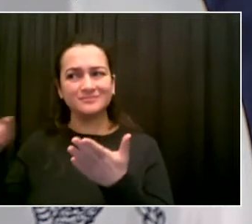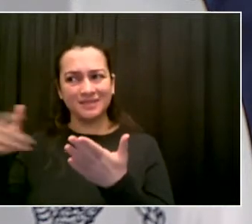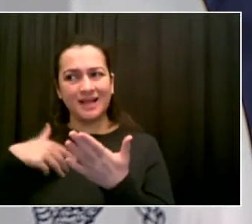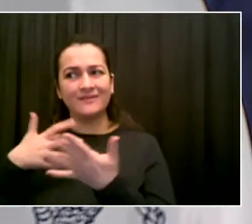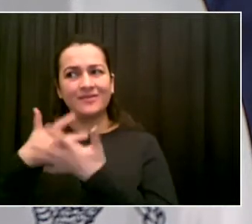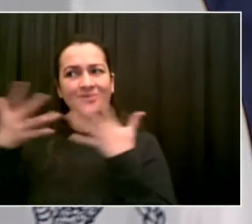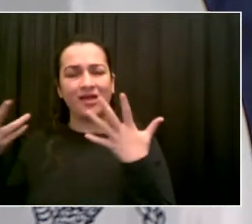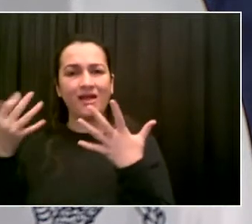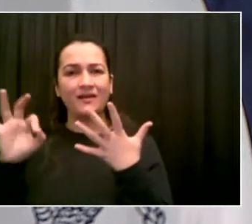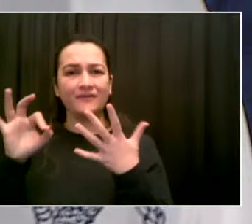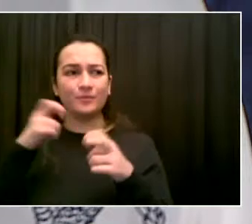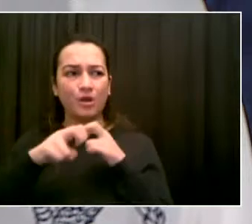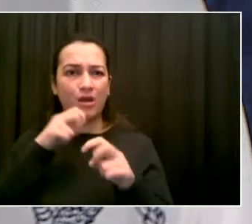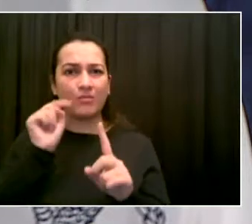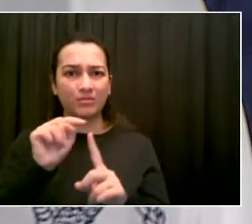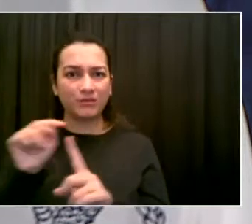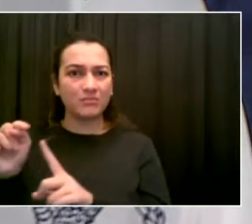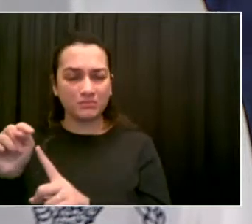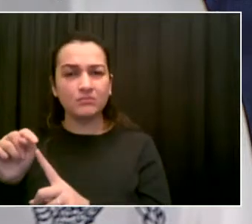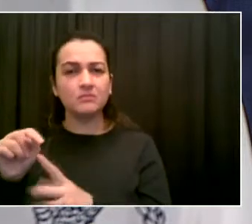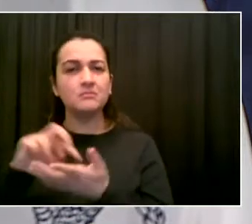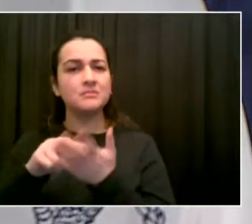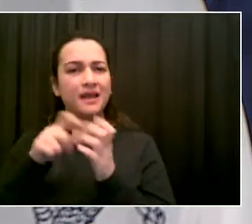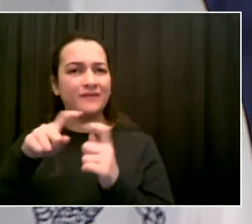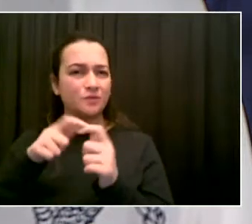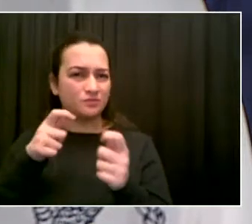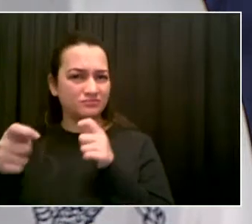all about. Of course, everything's been tracked.